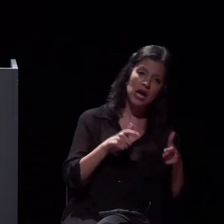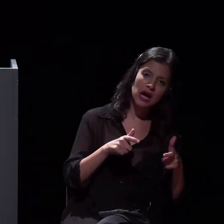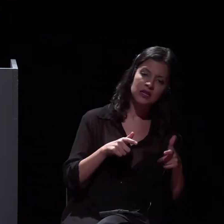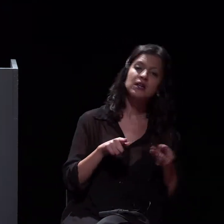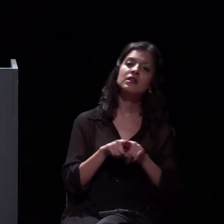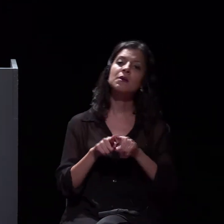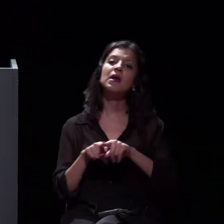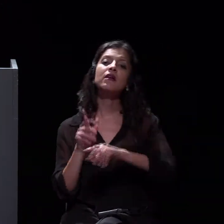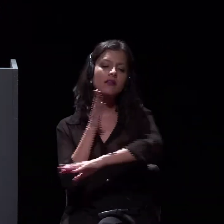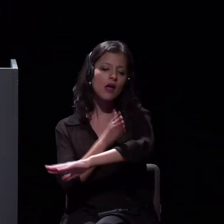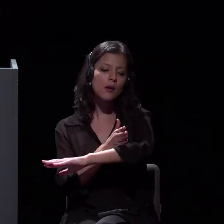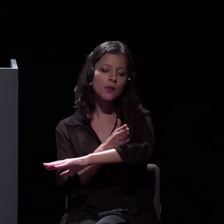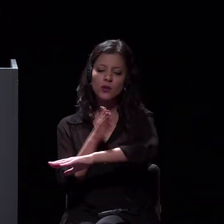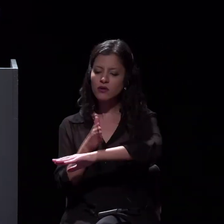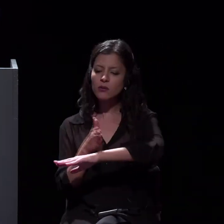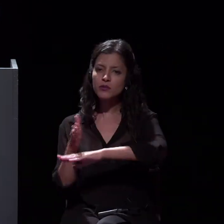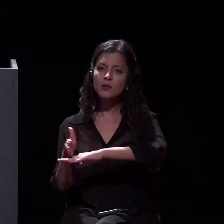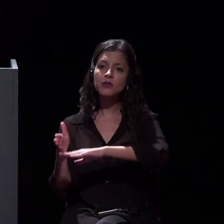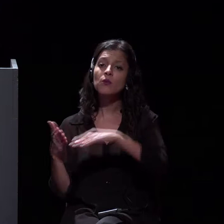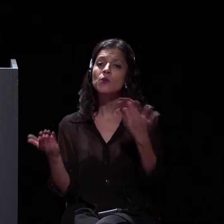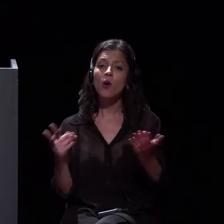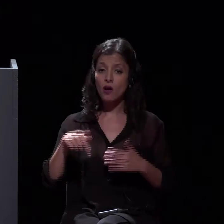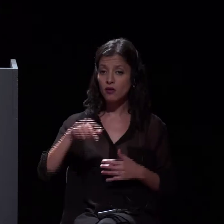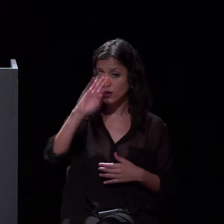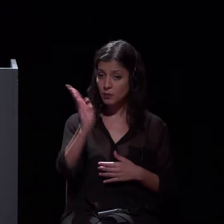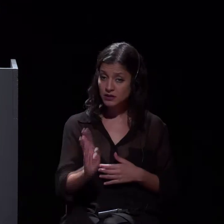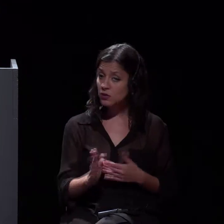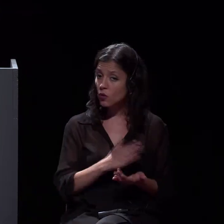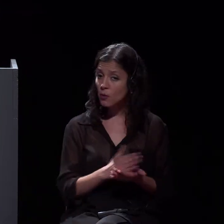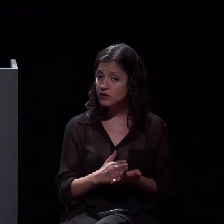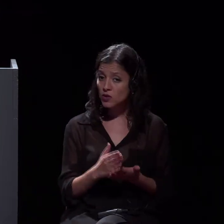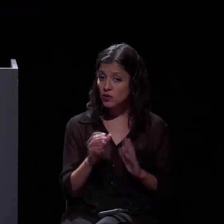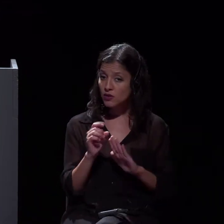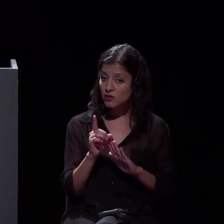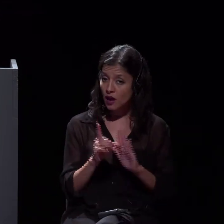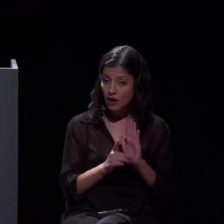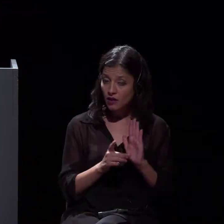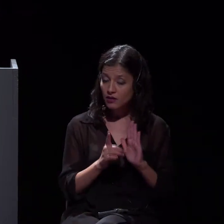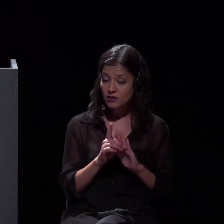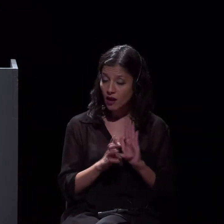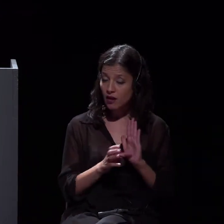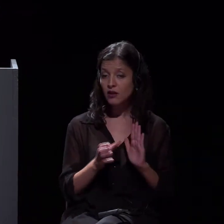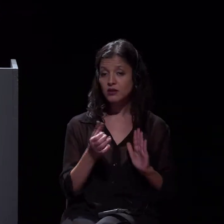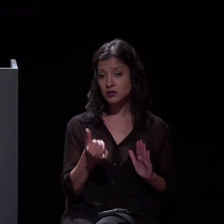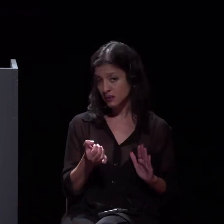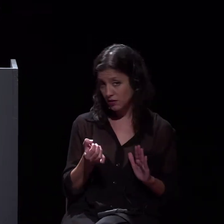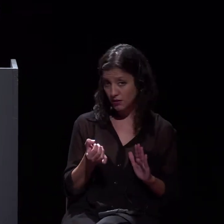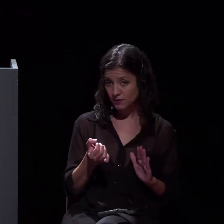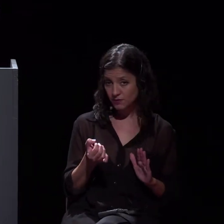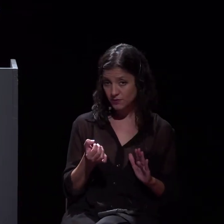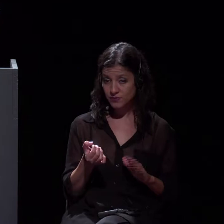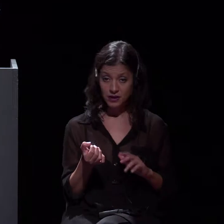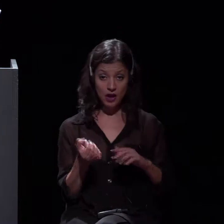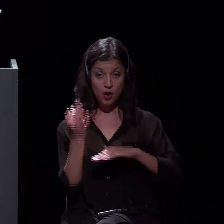manifestation surfaced in Brazil in the early 1960s, evidence in the departure from the formal language of the modernist canon, namely